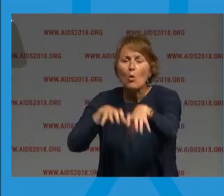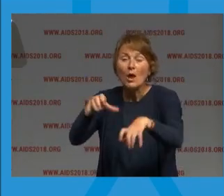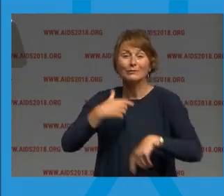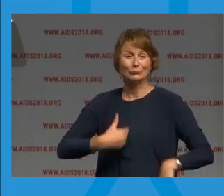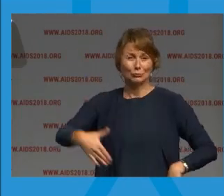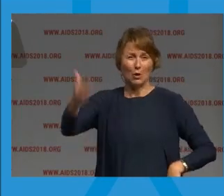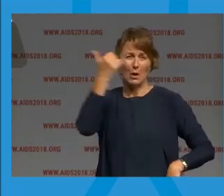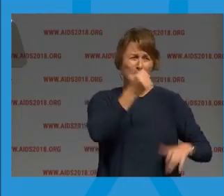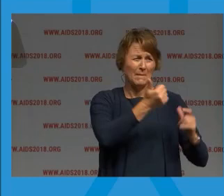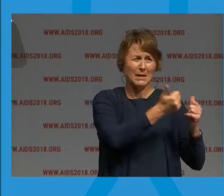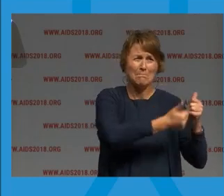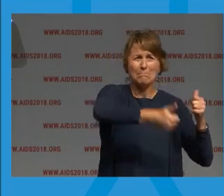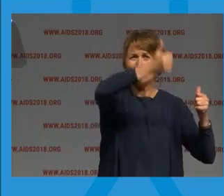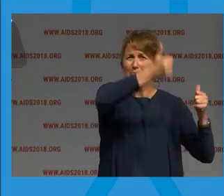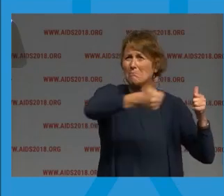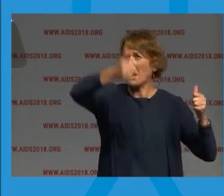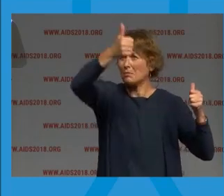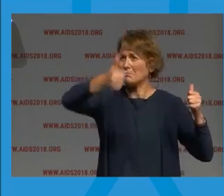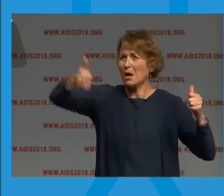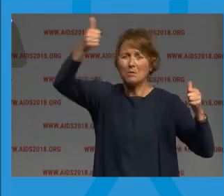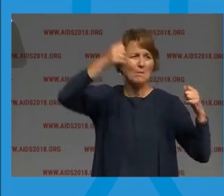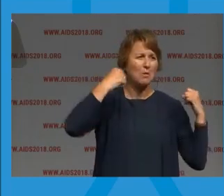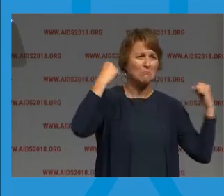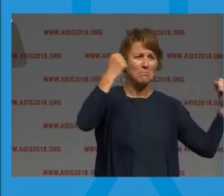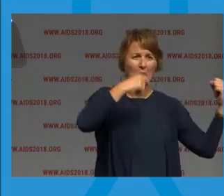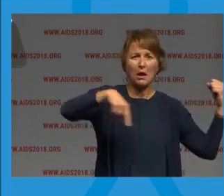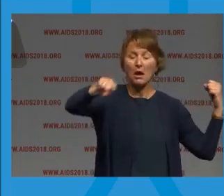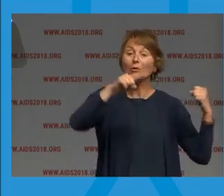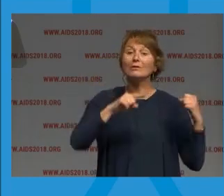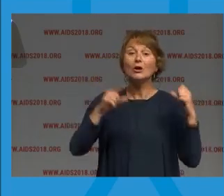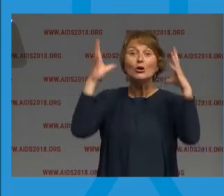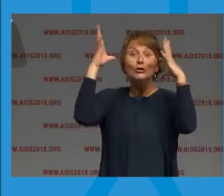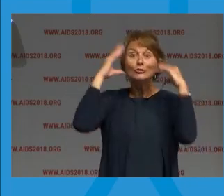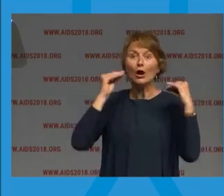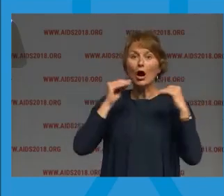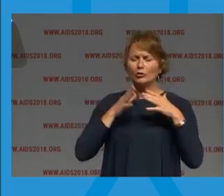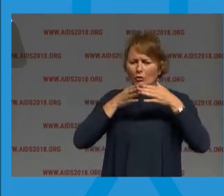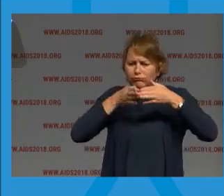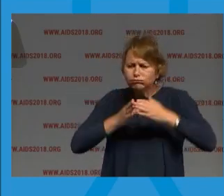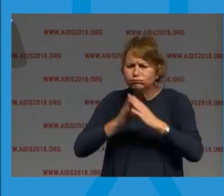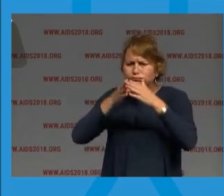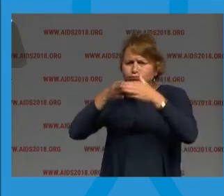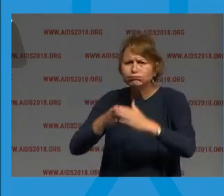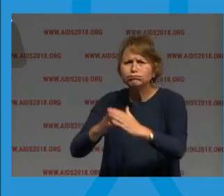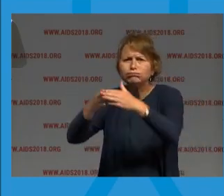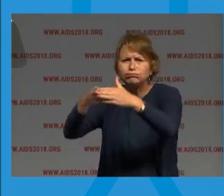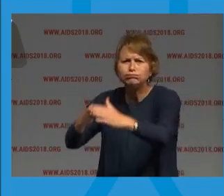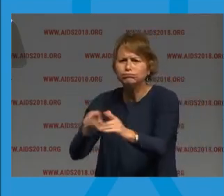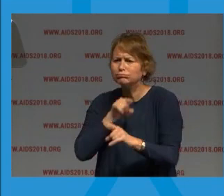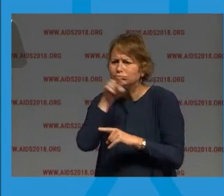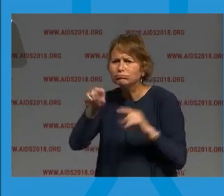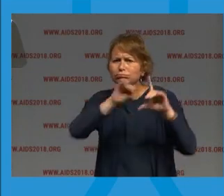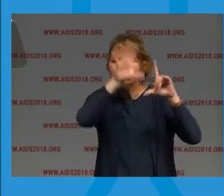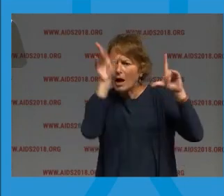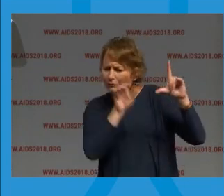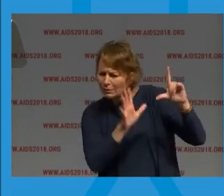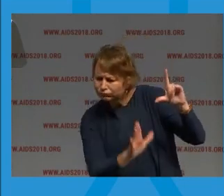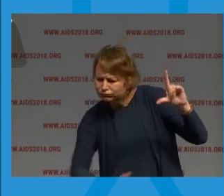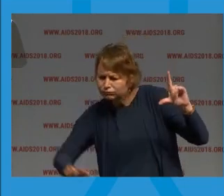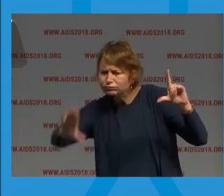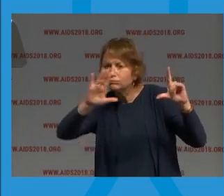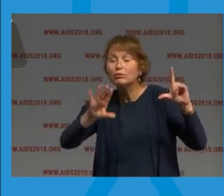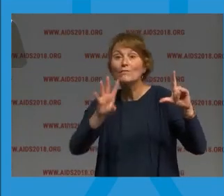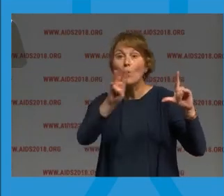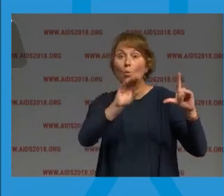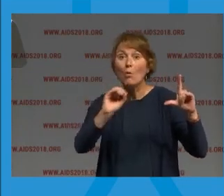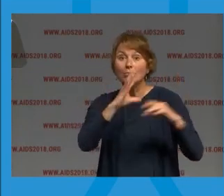at the time, many Dutch who arrived on South African shores nearly 400 years ago held a